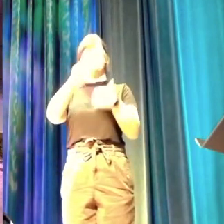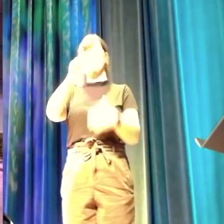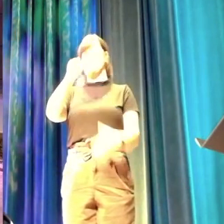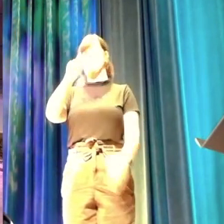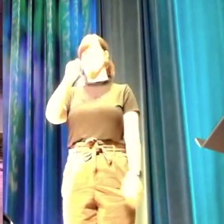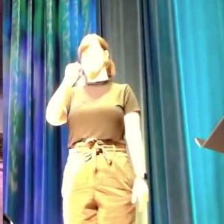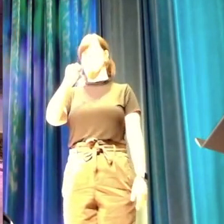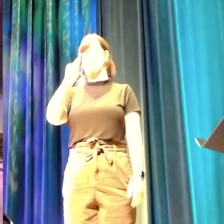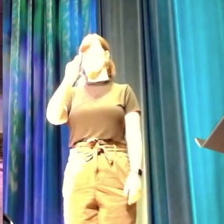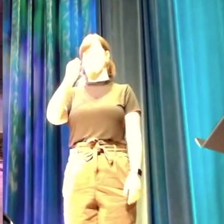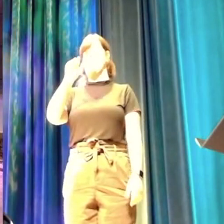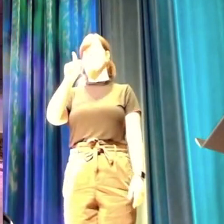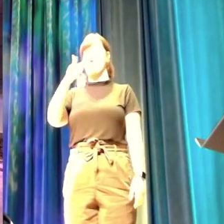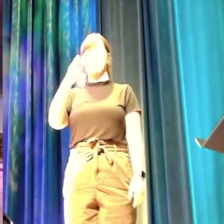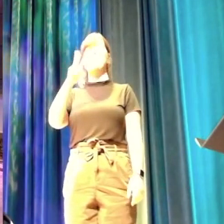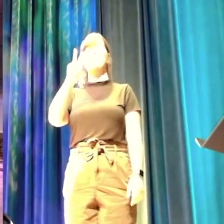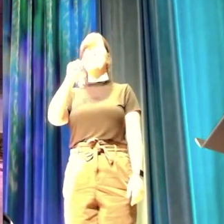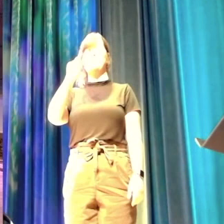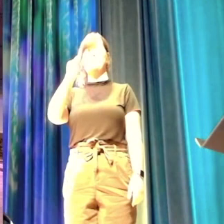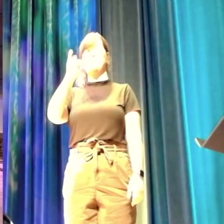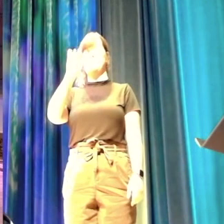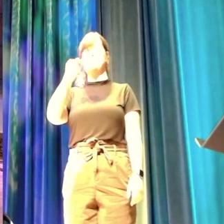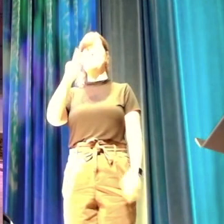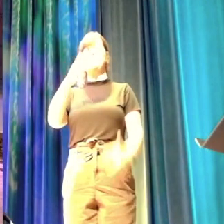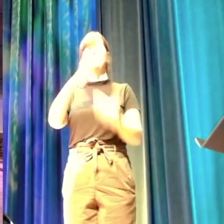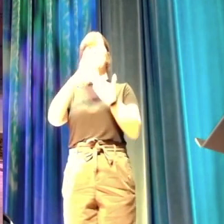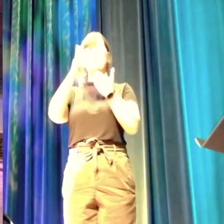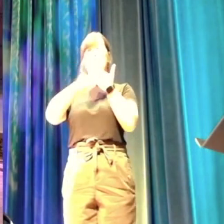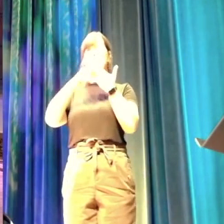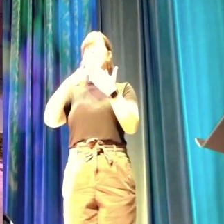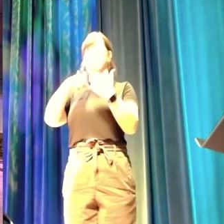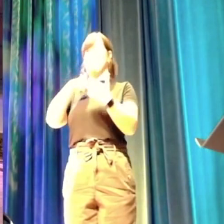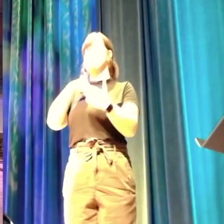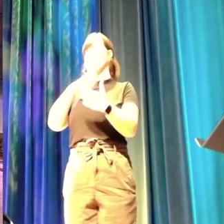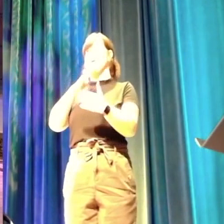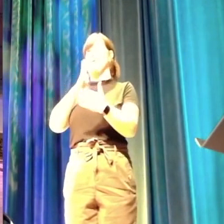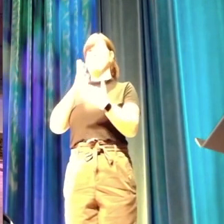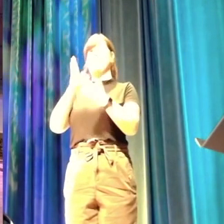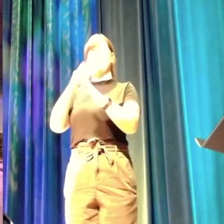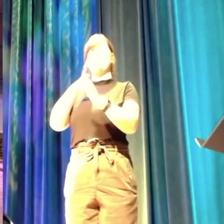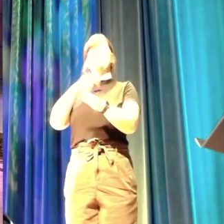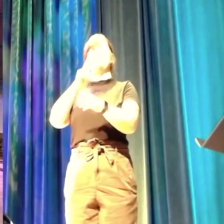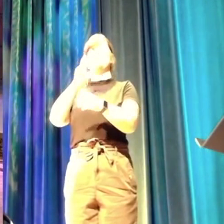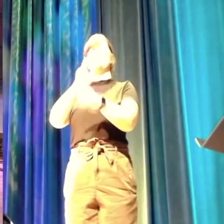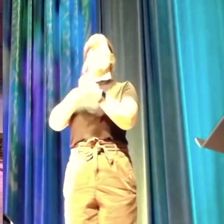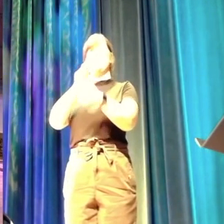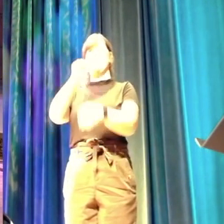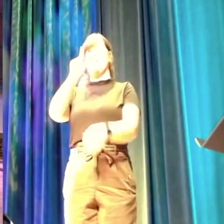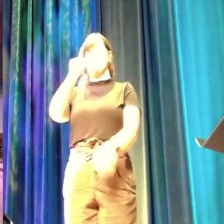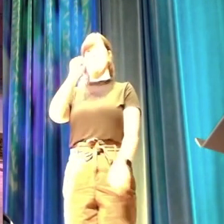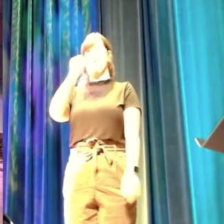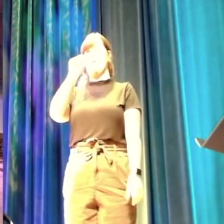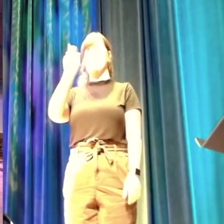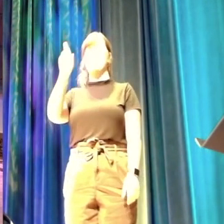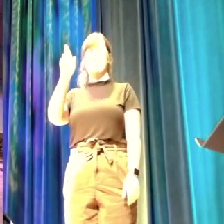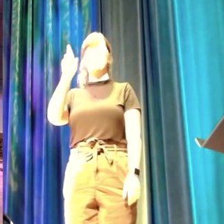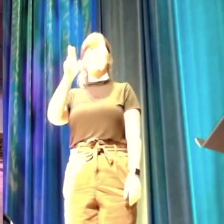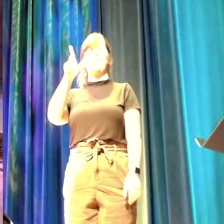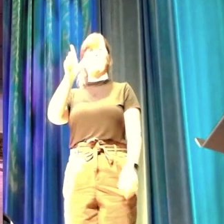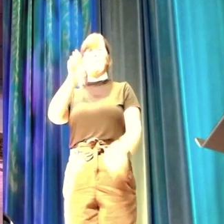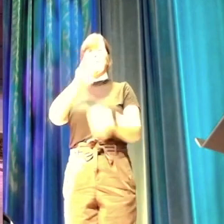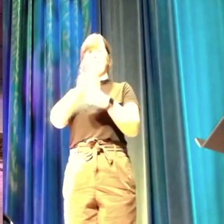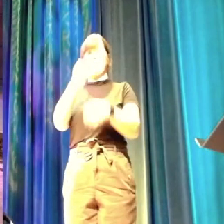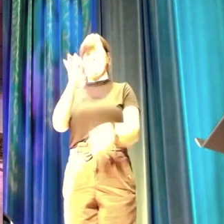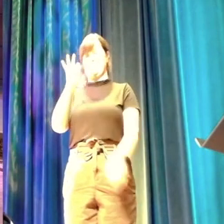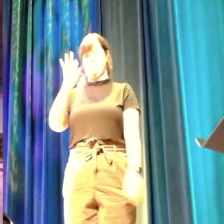work led me to join Alabama AR in August of 1997. And since that